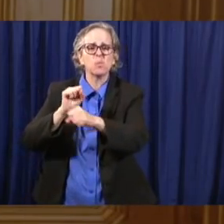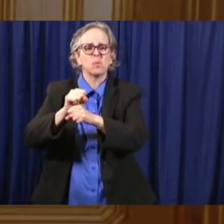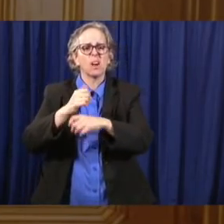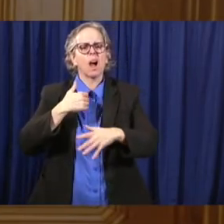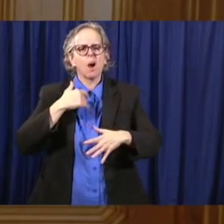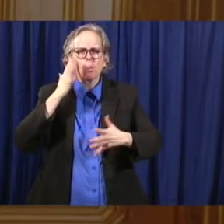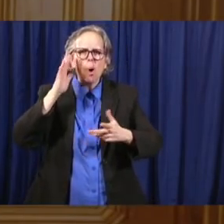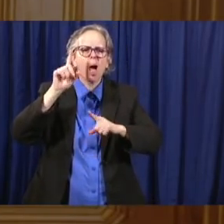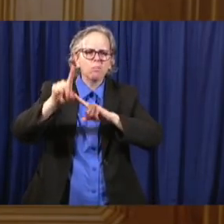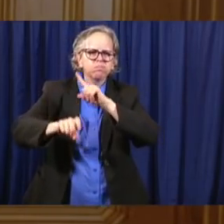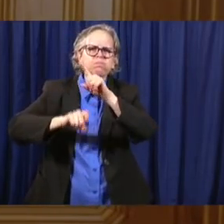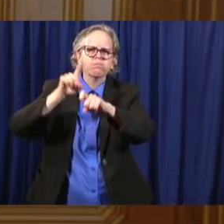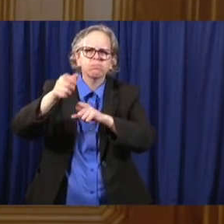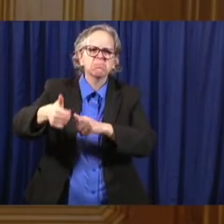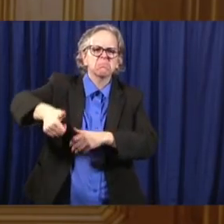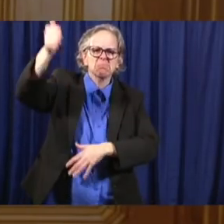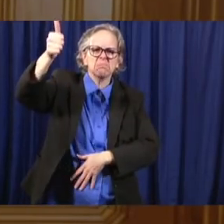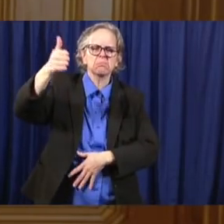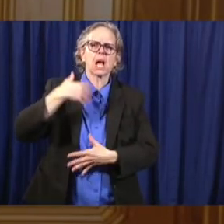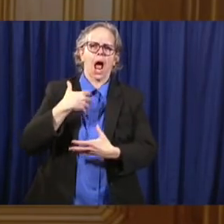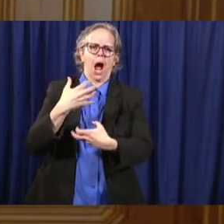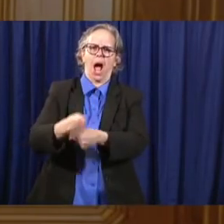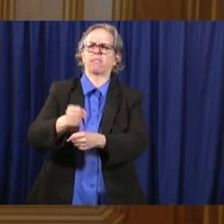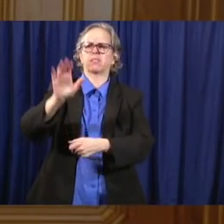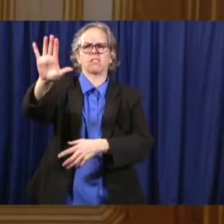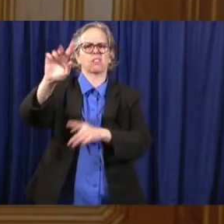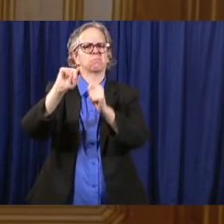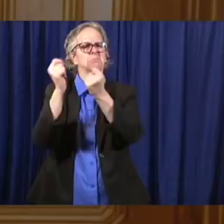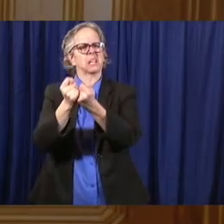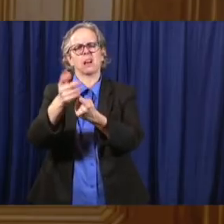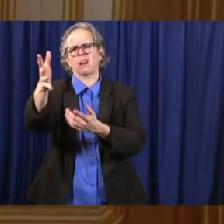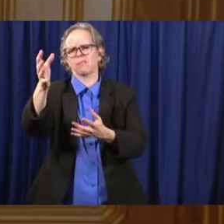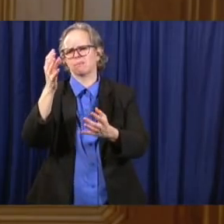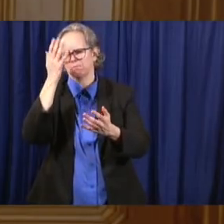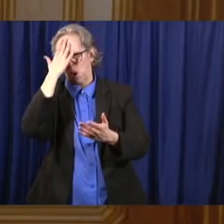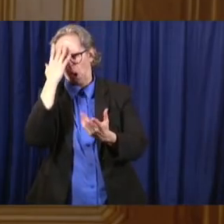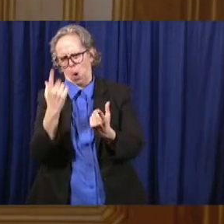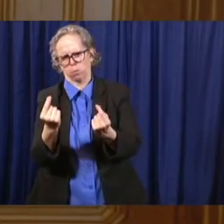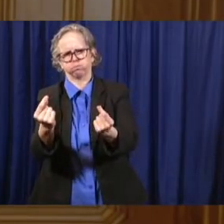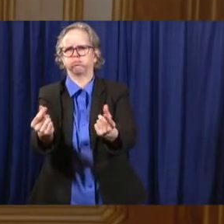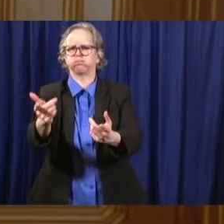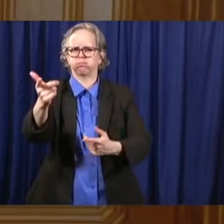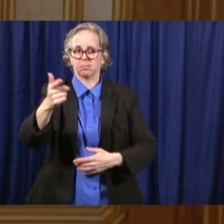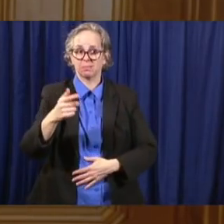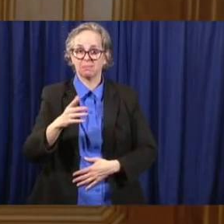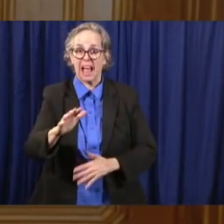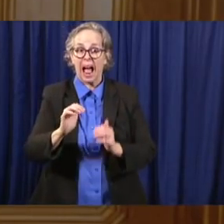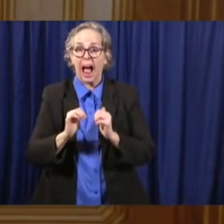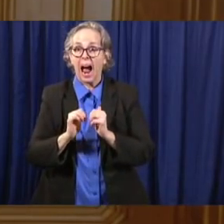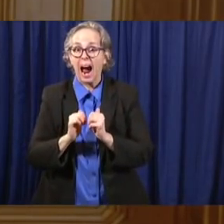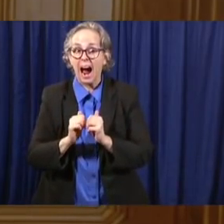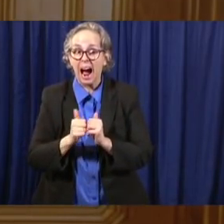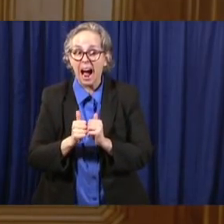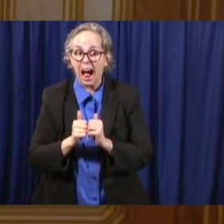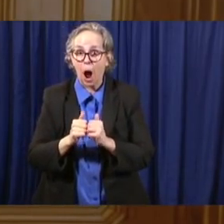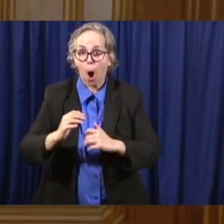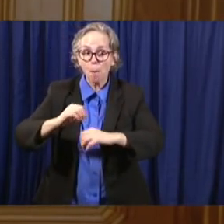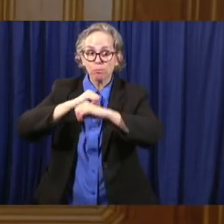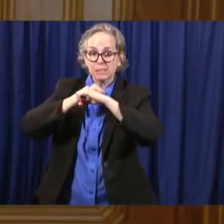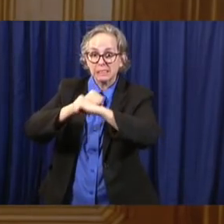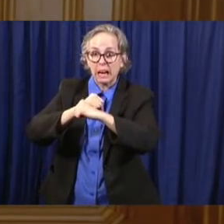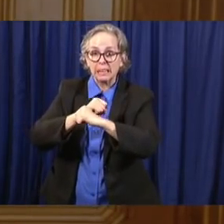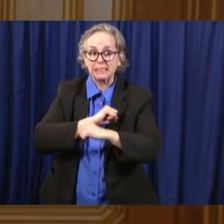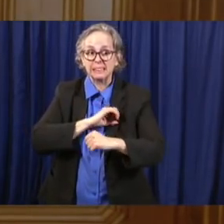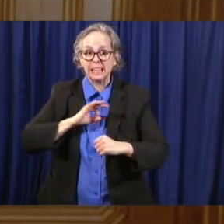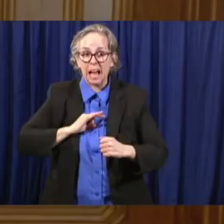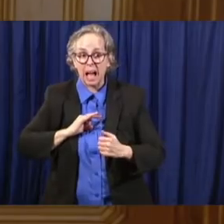I have great confidence in her team. But, how we try to protect staff, how we try to